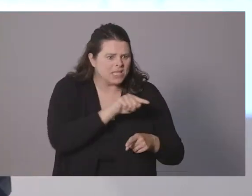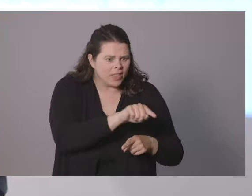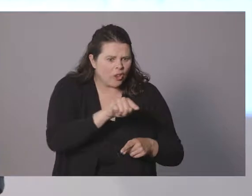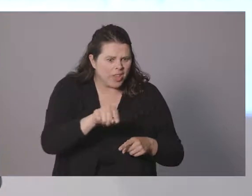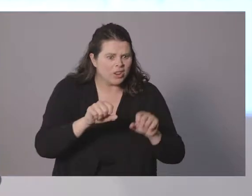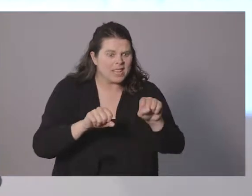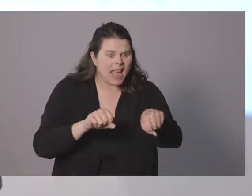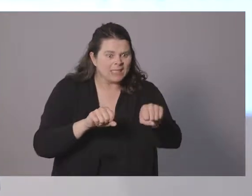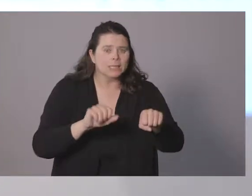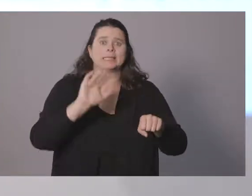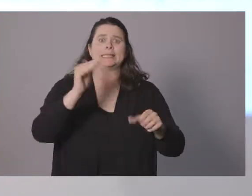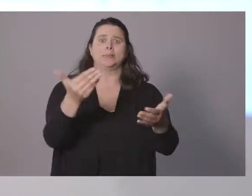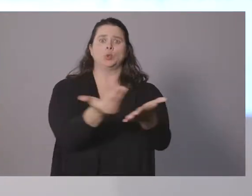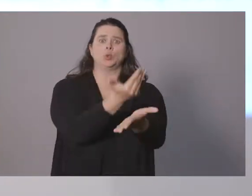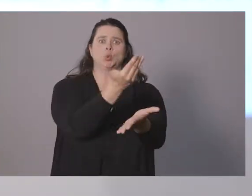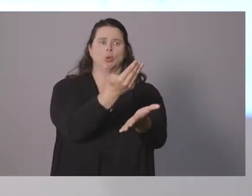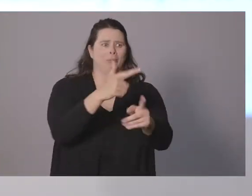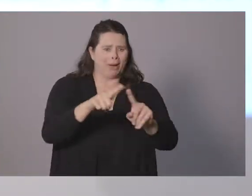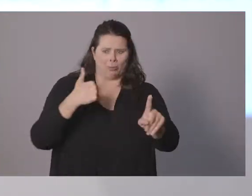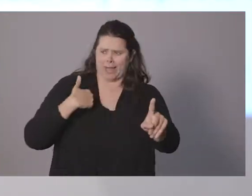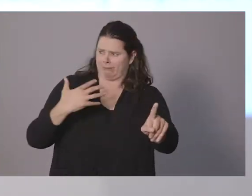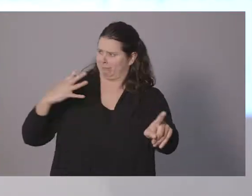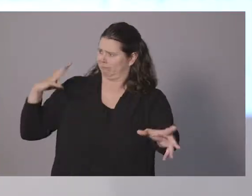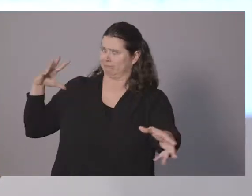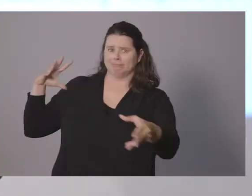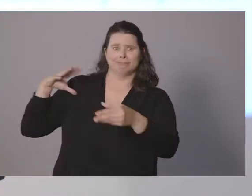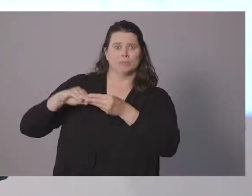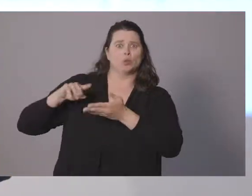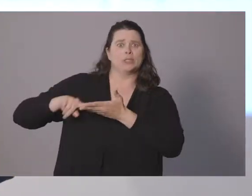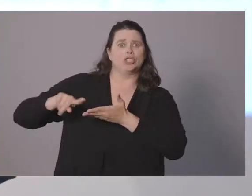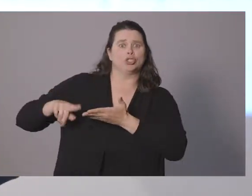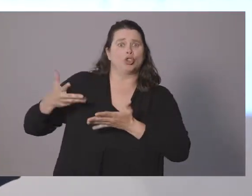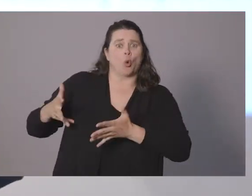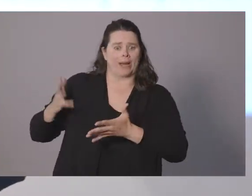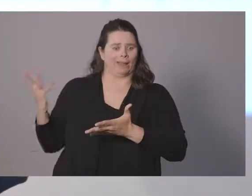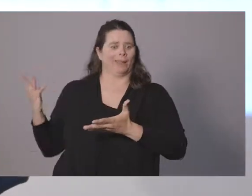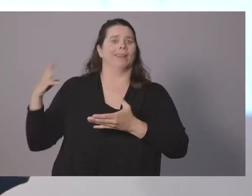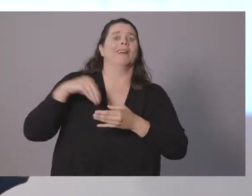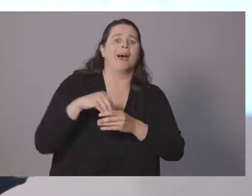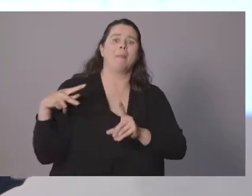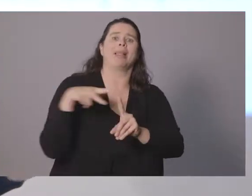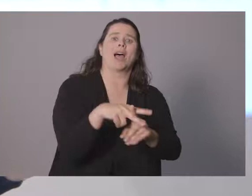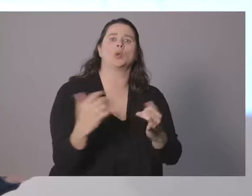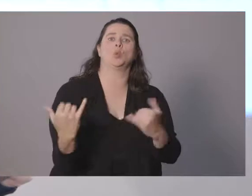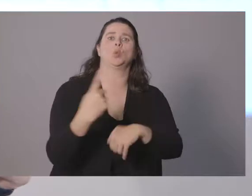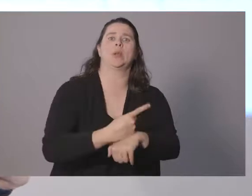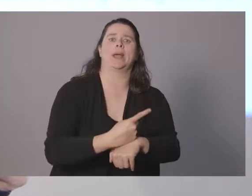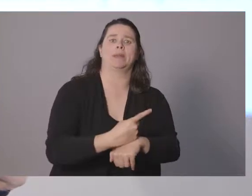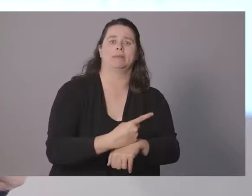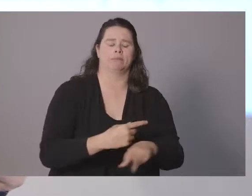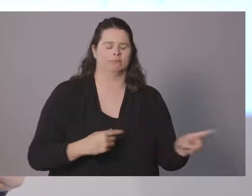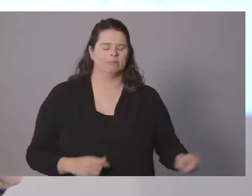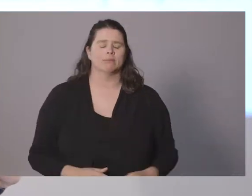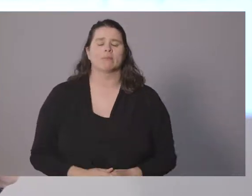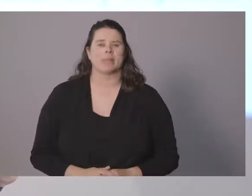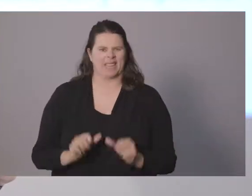However, he continues, it is not likely that these amnesias and dissociations will be things of the